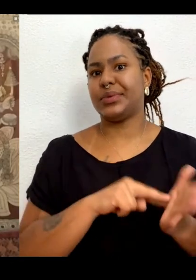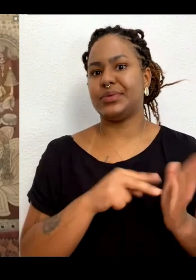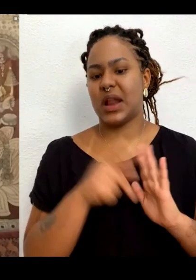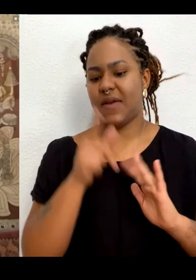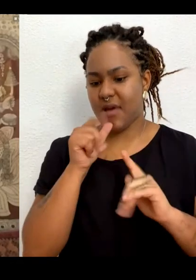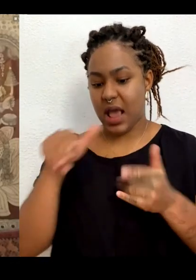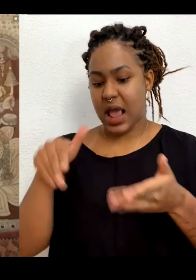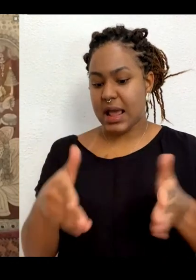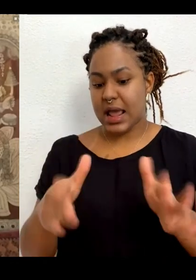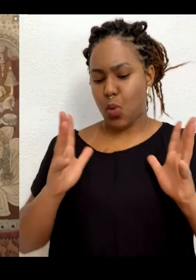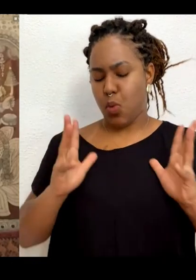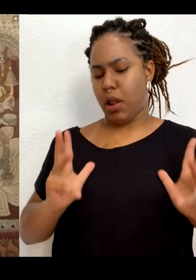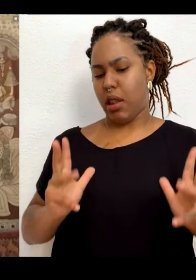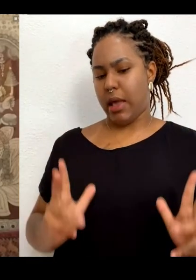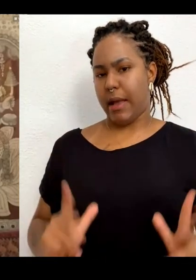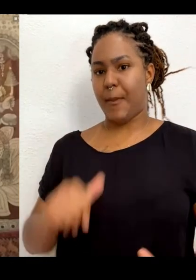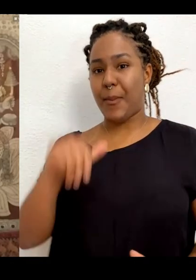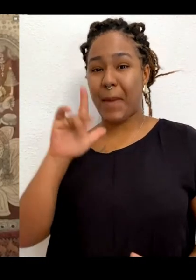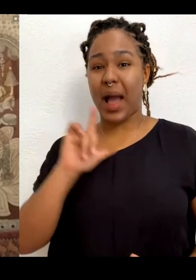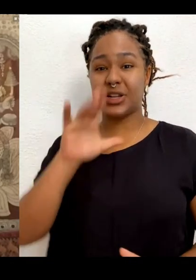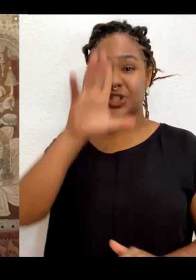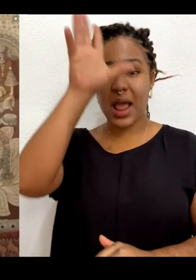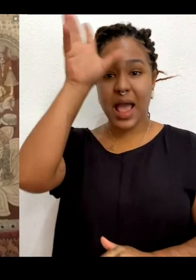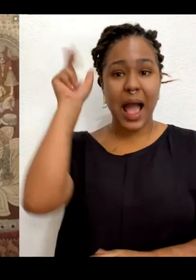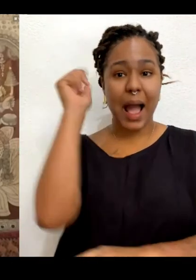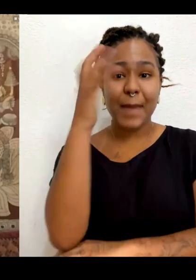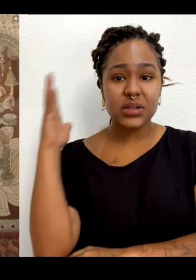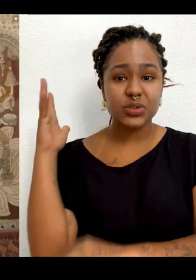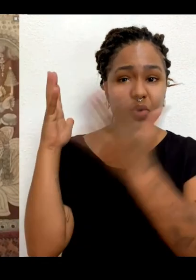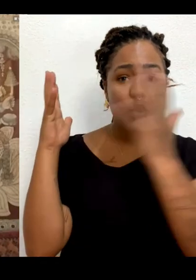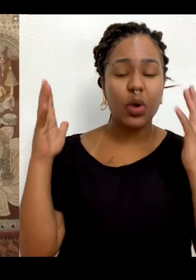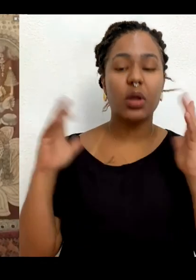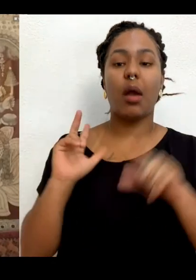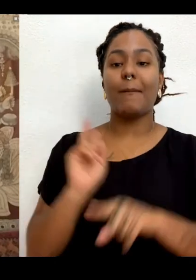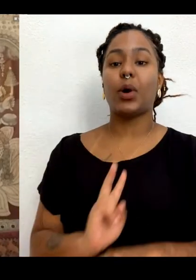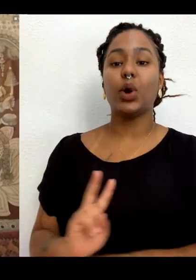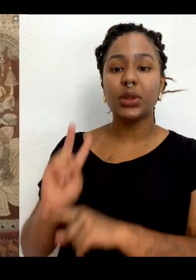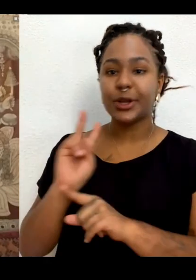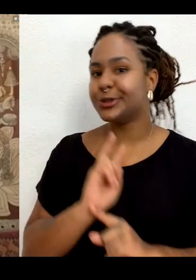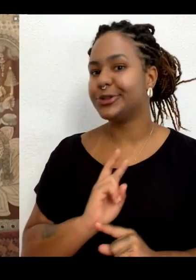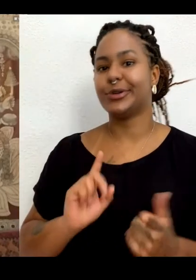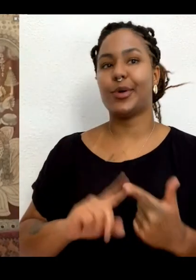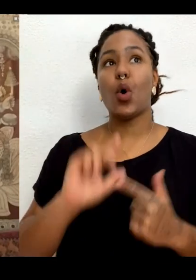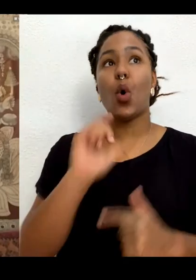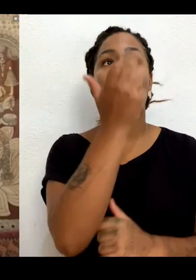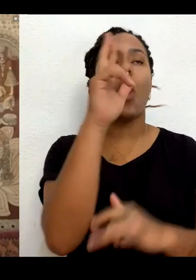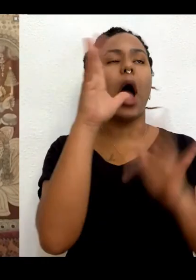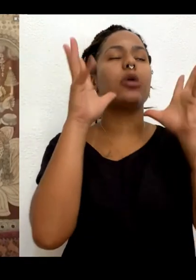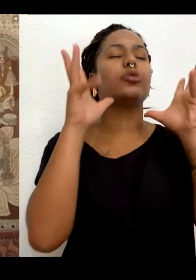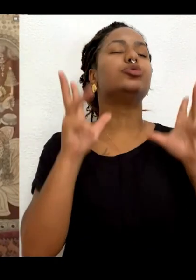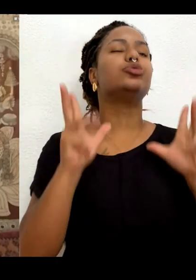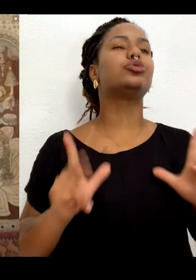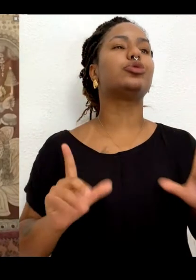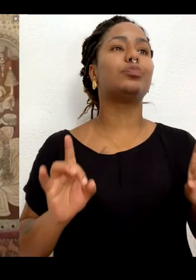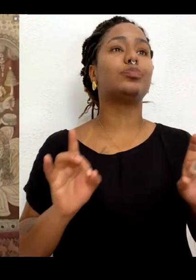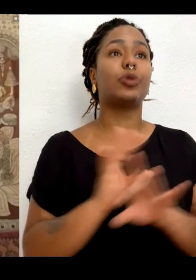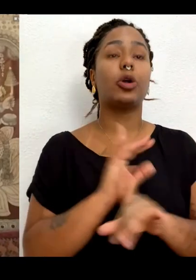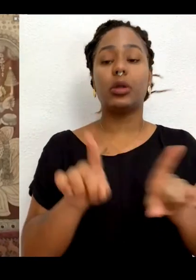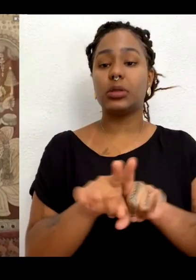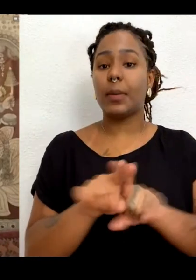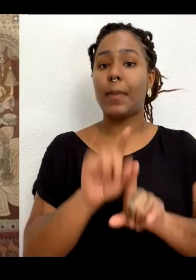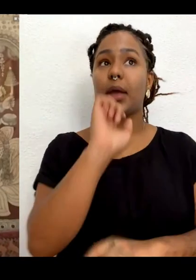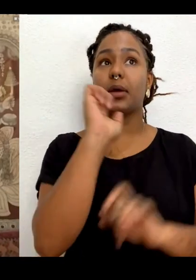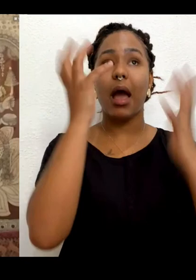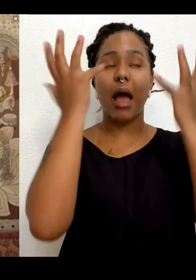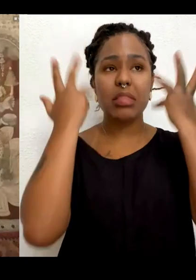will be clean it does not mean the biodiversity will be protected by the difference between being protected by indigenous people because of the